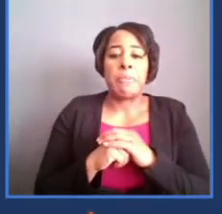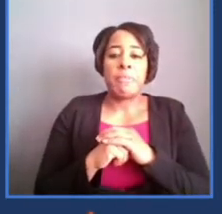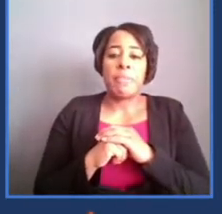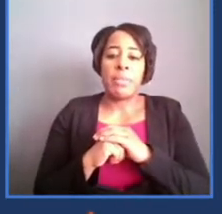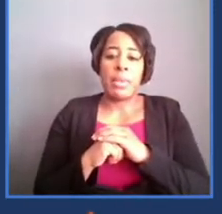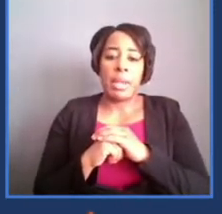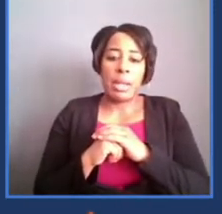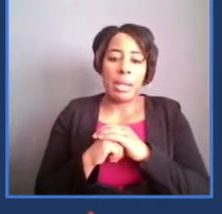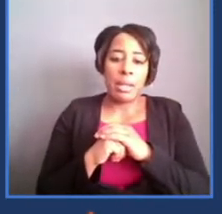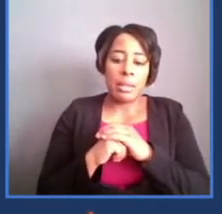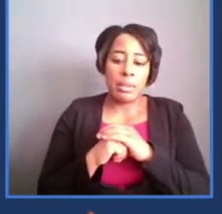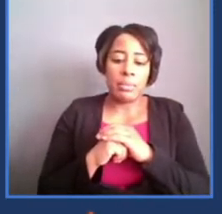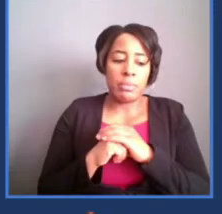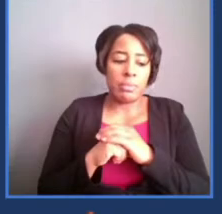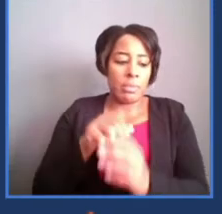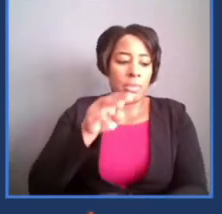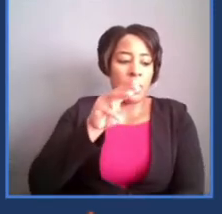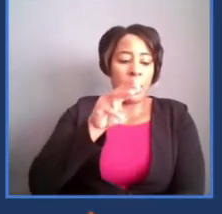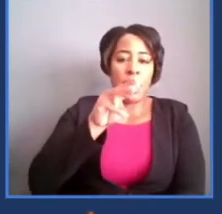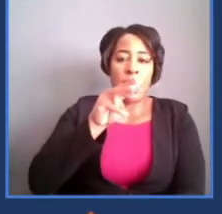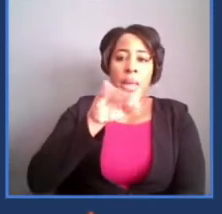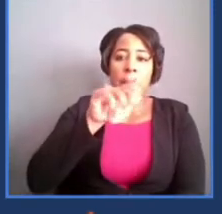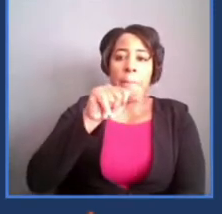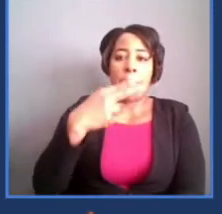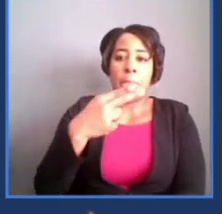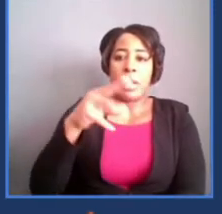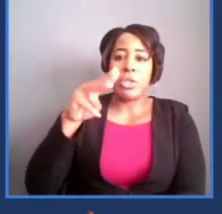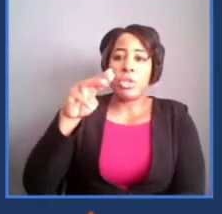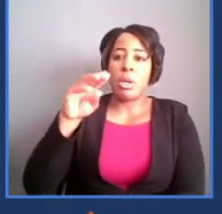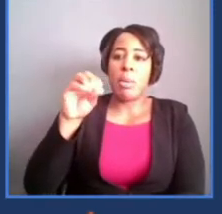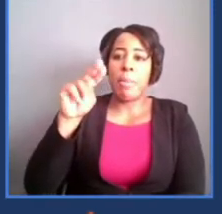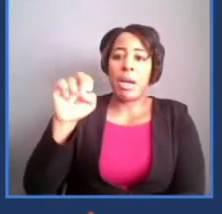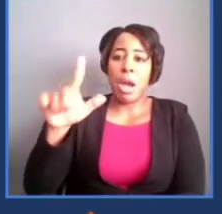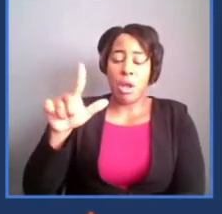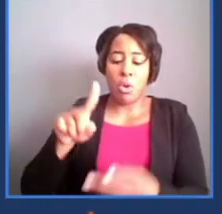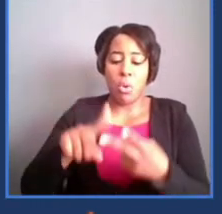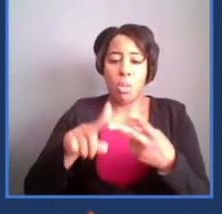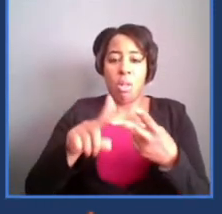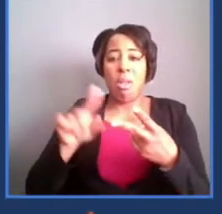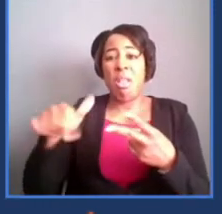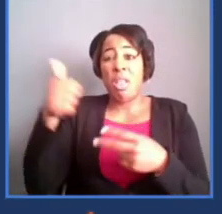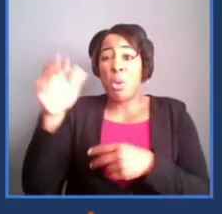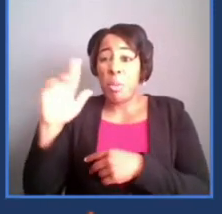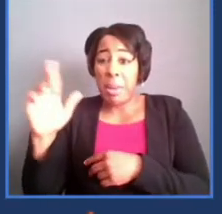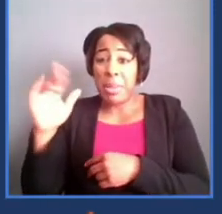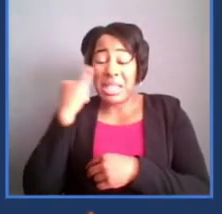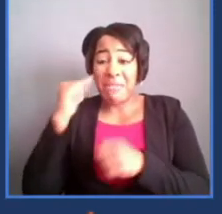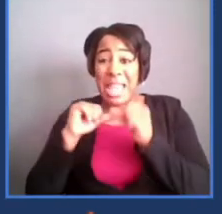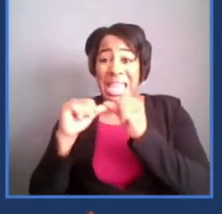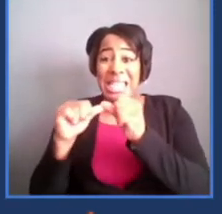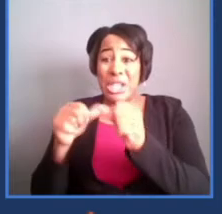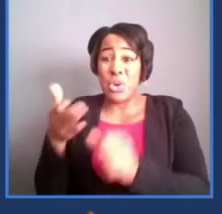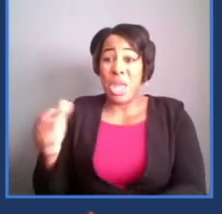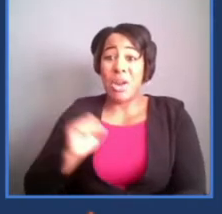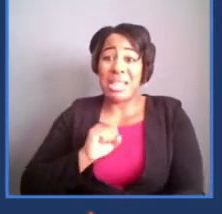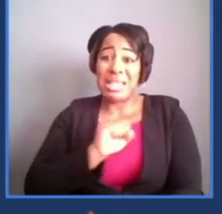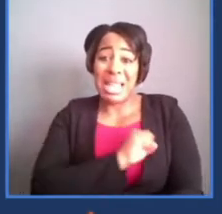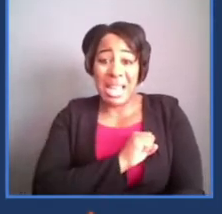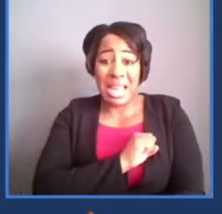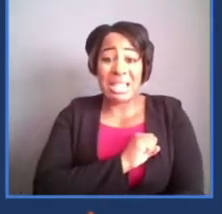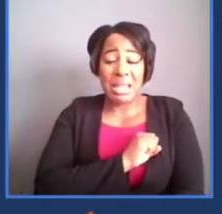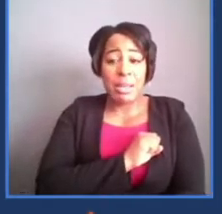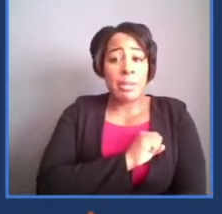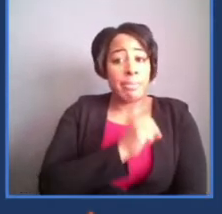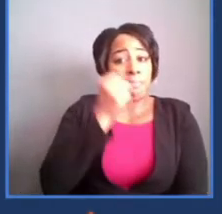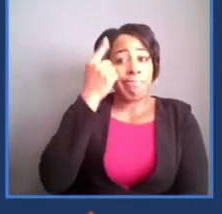If Mitch McConnell and the Republicans hold on to the Senate, they will try to do to Joe and Kamala exactly like